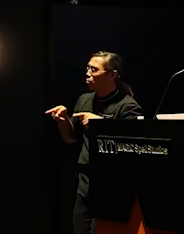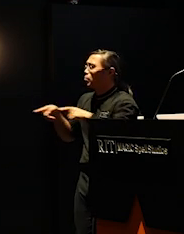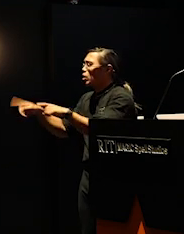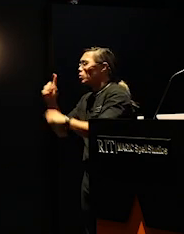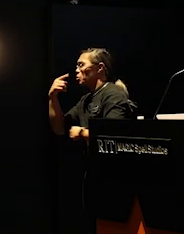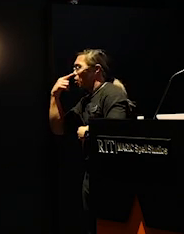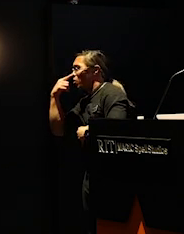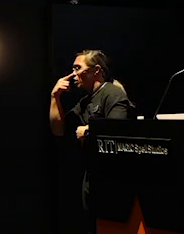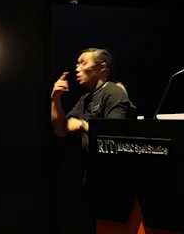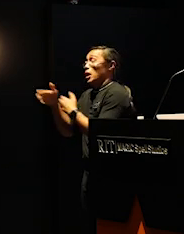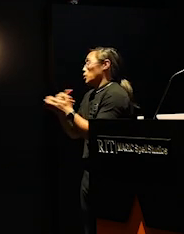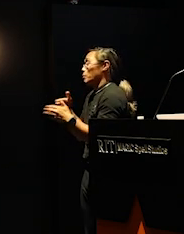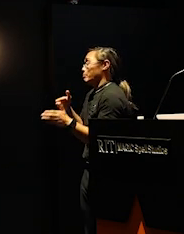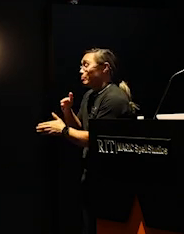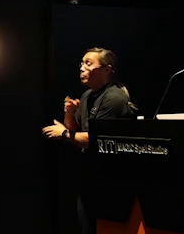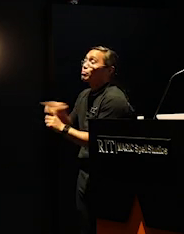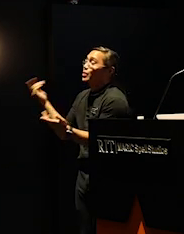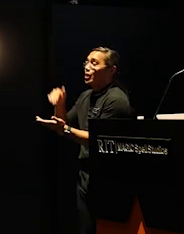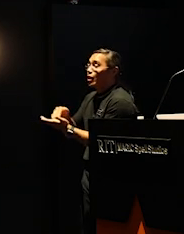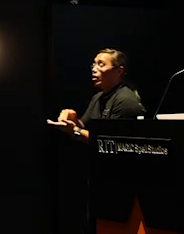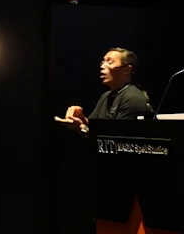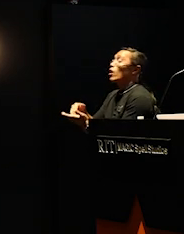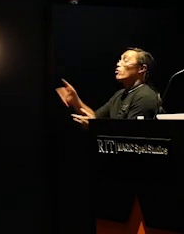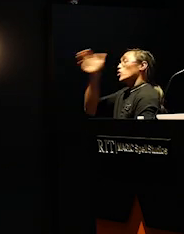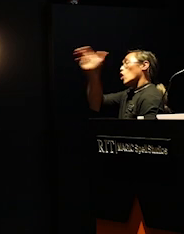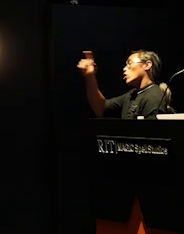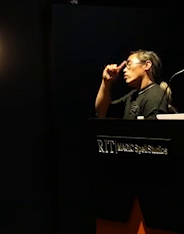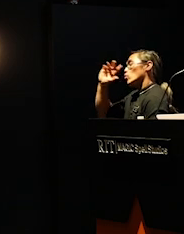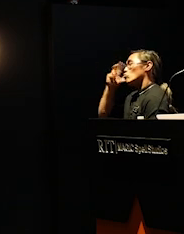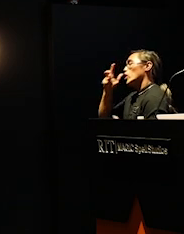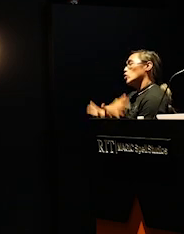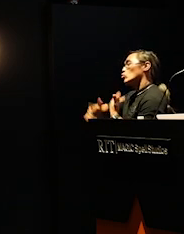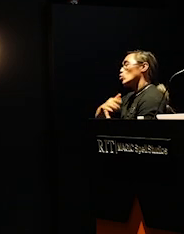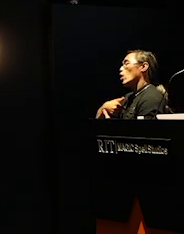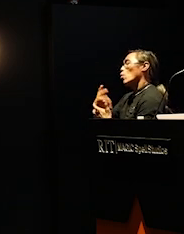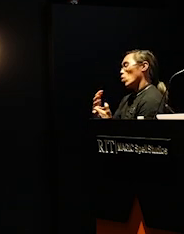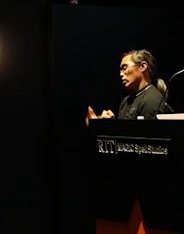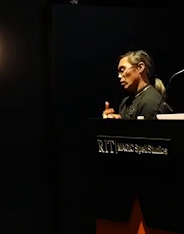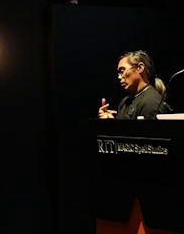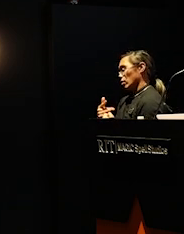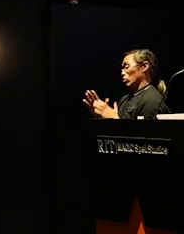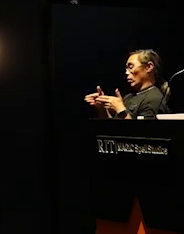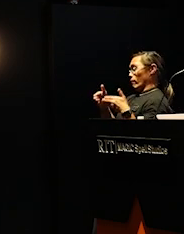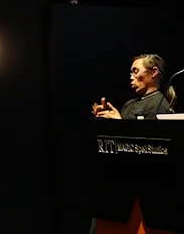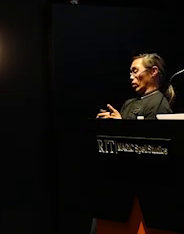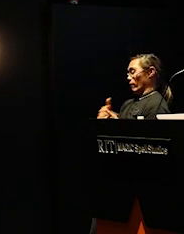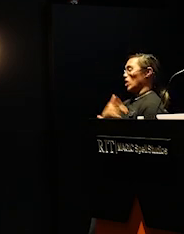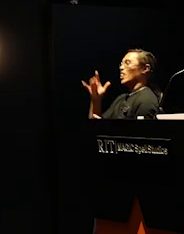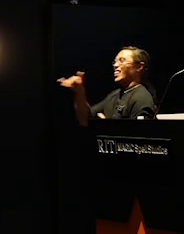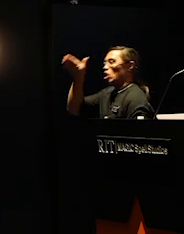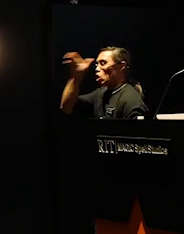I would see. So it's kinetic, affirmative, and we, but we is another design thing, because I noticed like when you had a